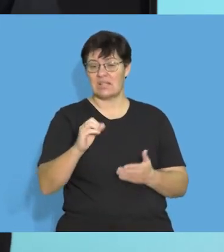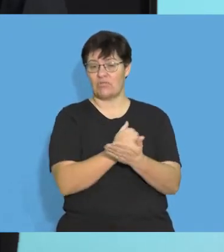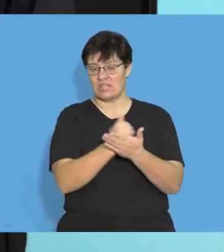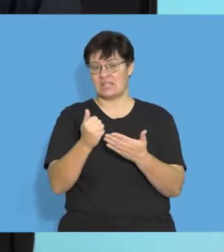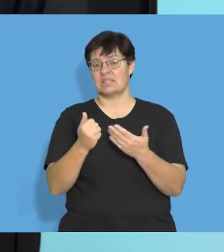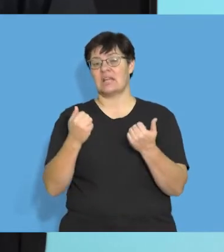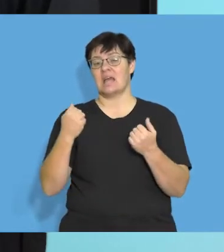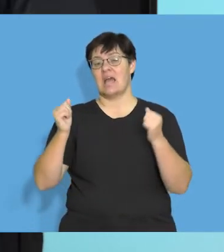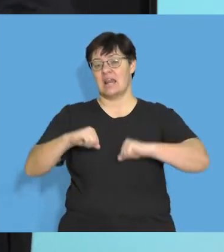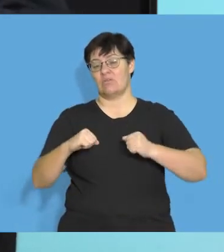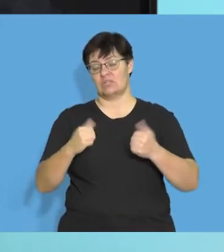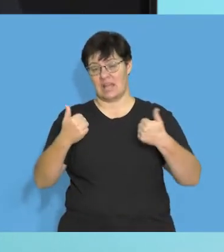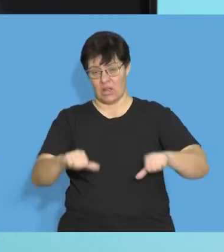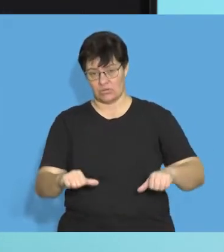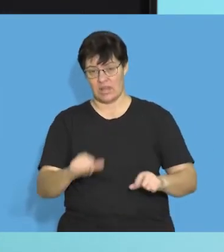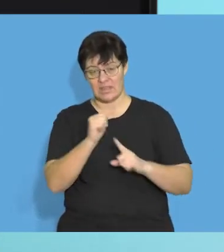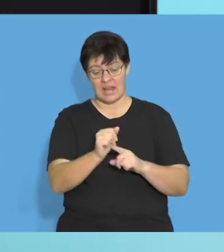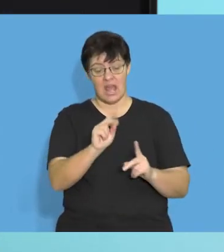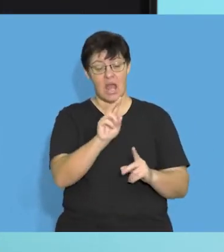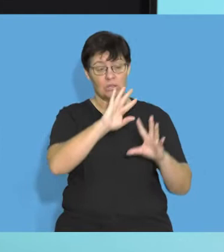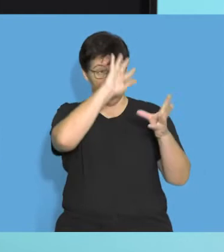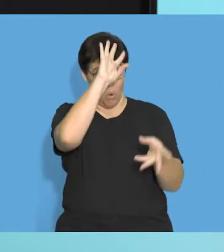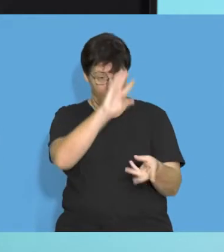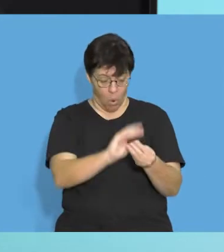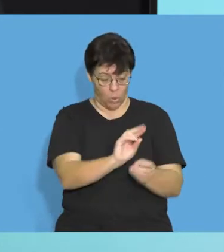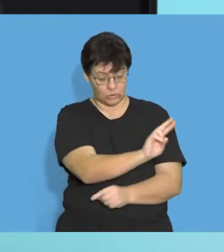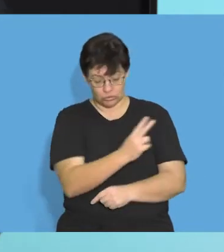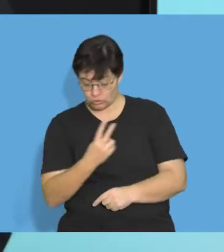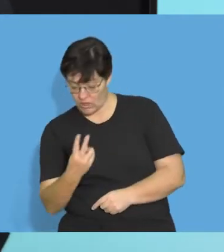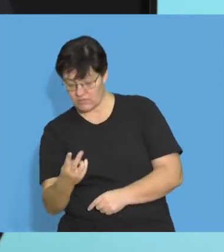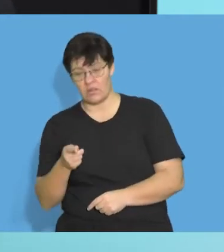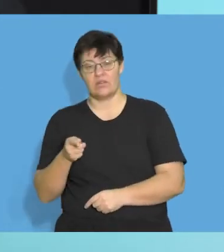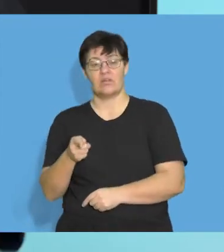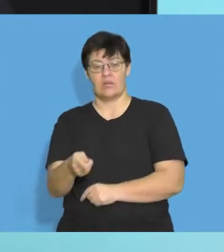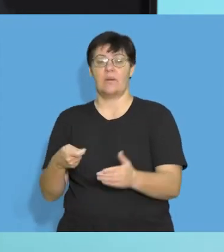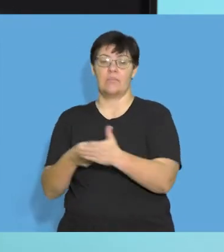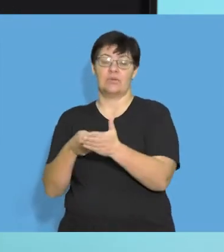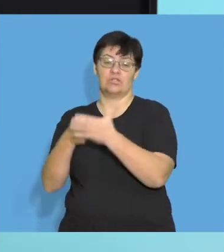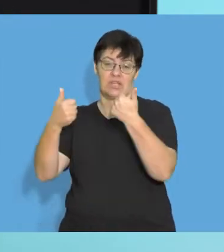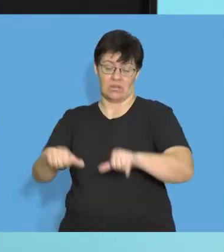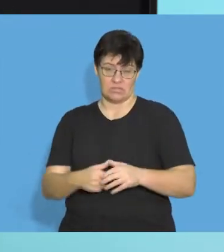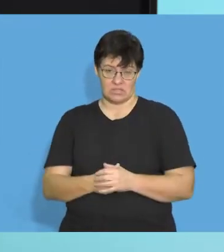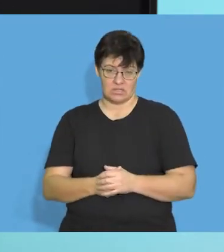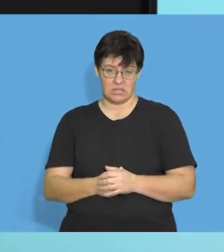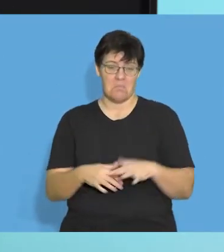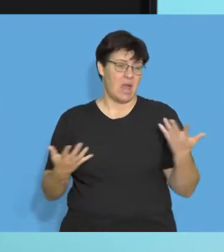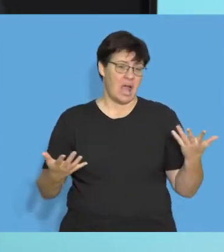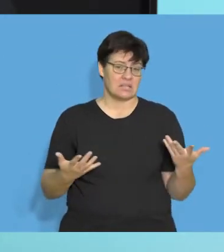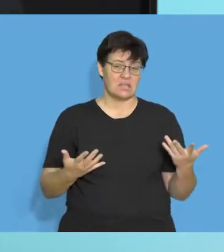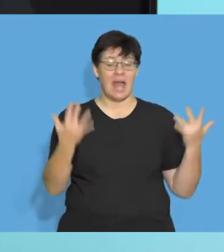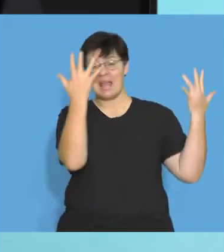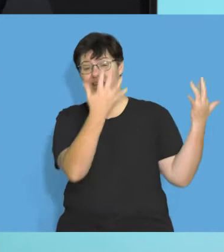then transfer the total creditors allowances to your purchaser's account. However, if you're doing a